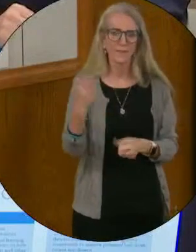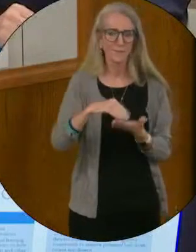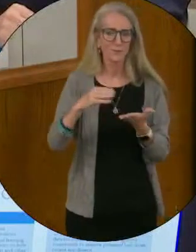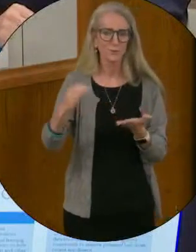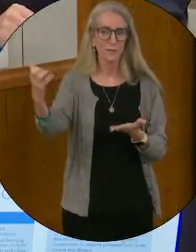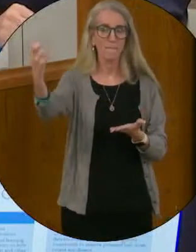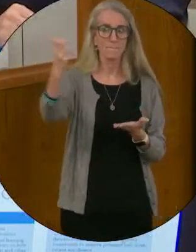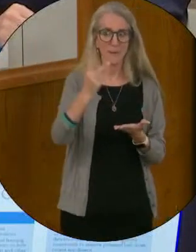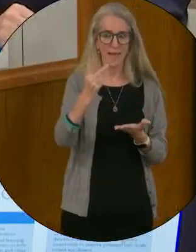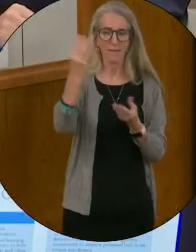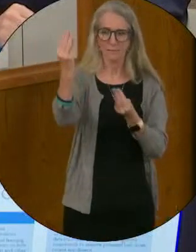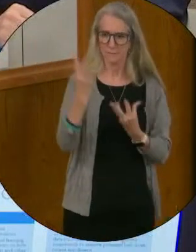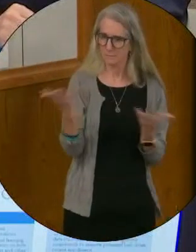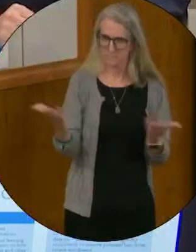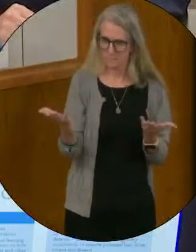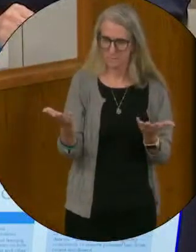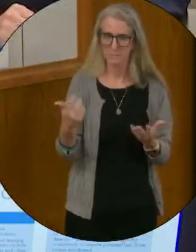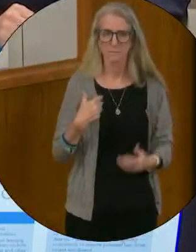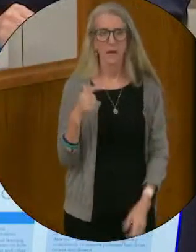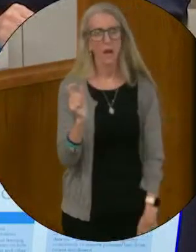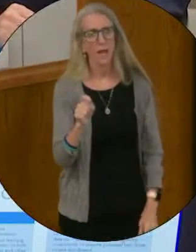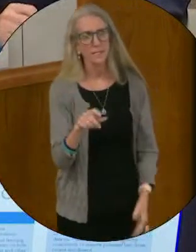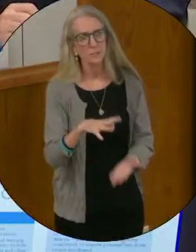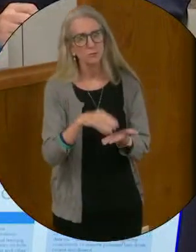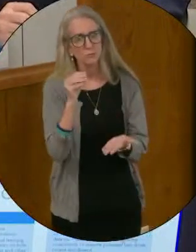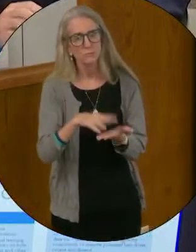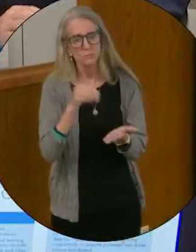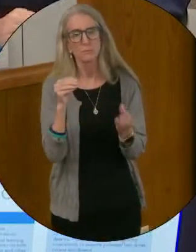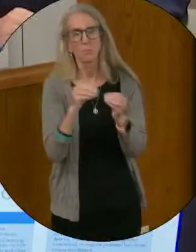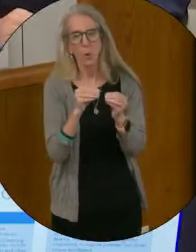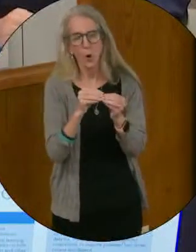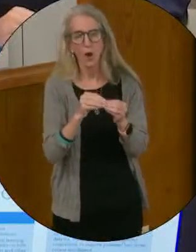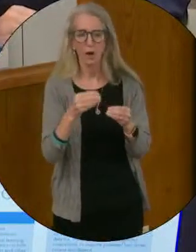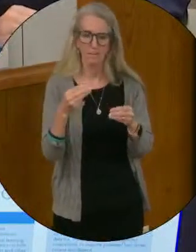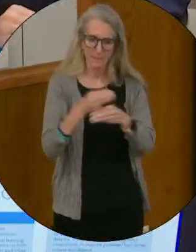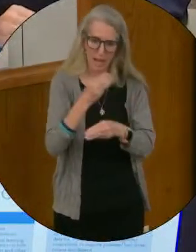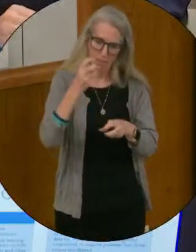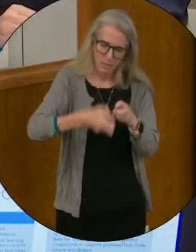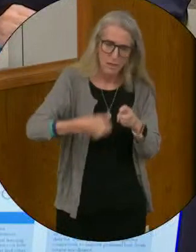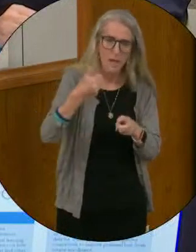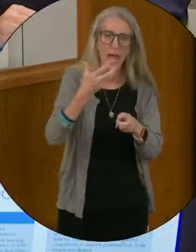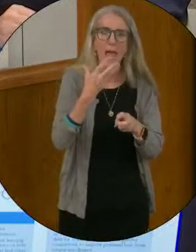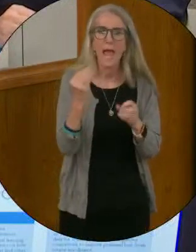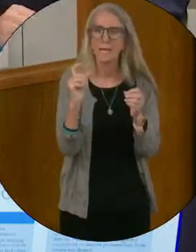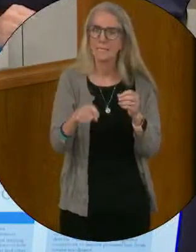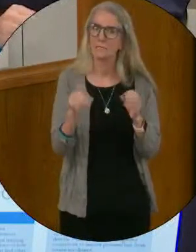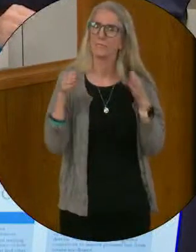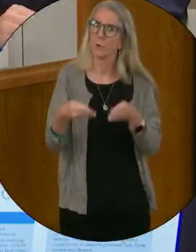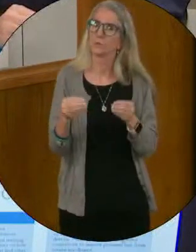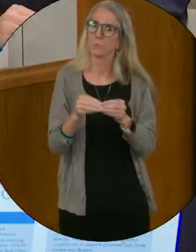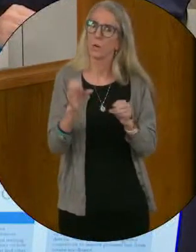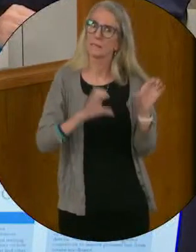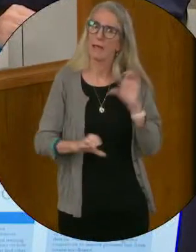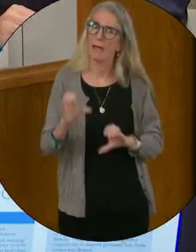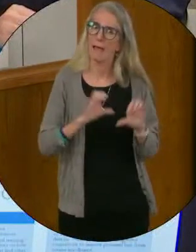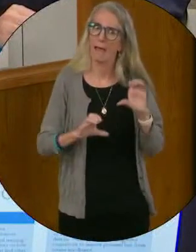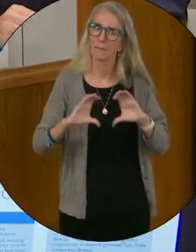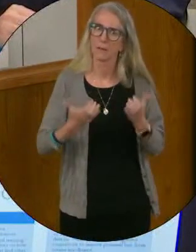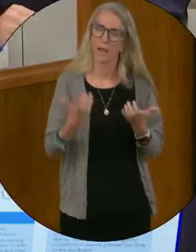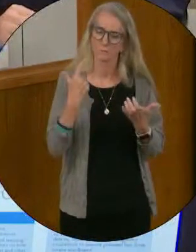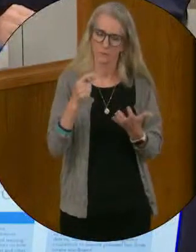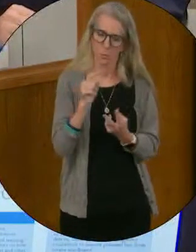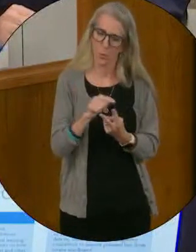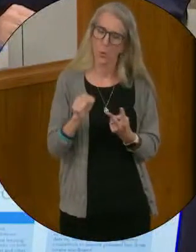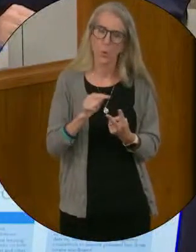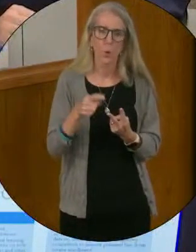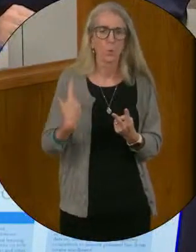come back and tell us was, I needed to take more rigorous math and I needed to focus more on my chemistry class because those were the things that